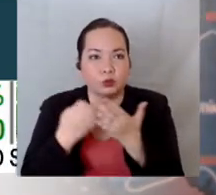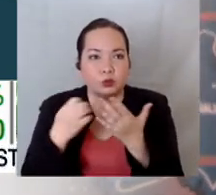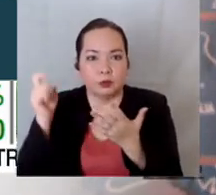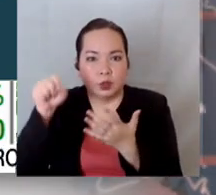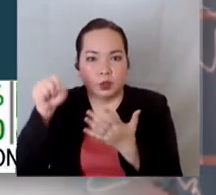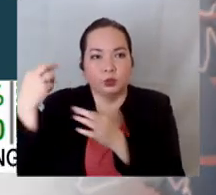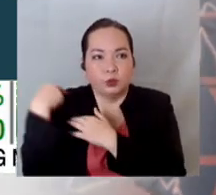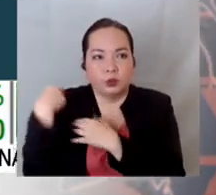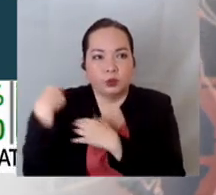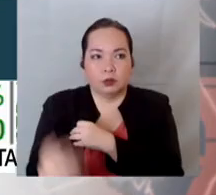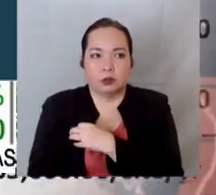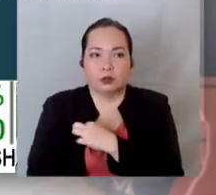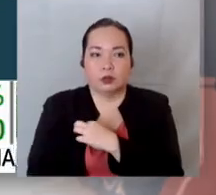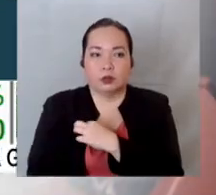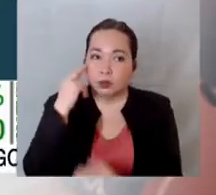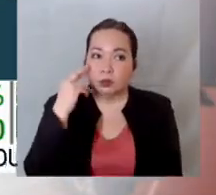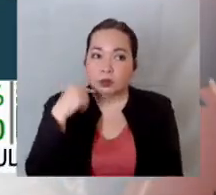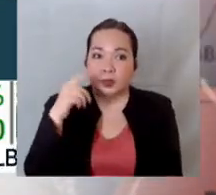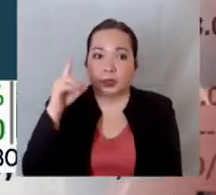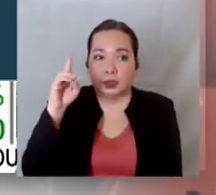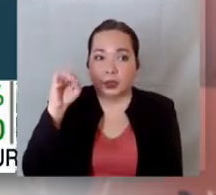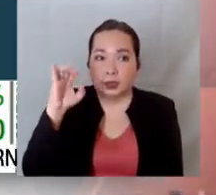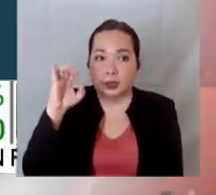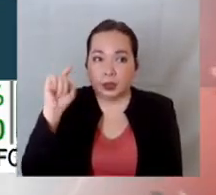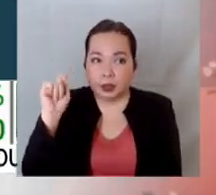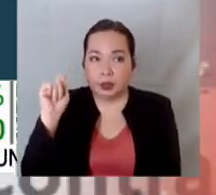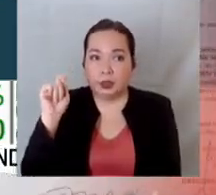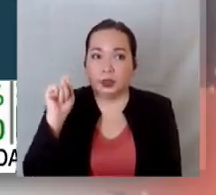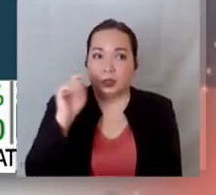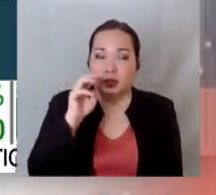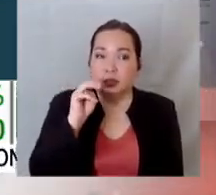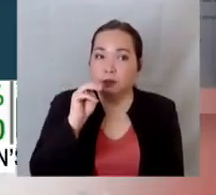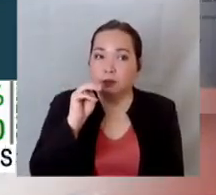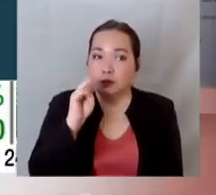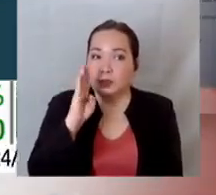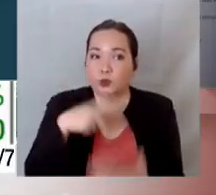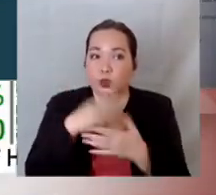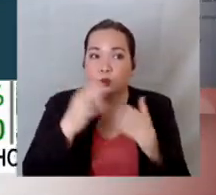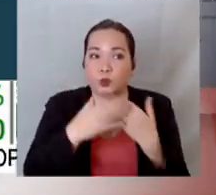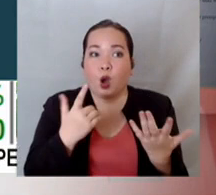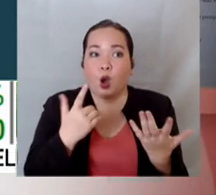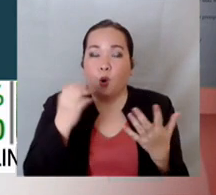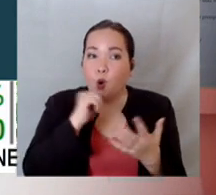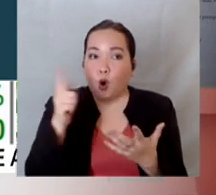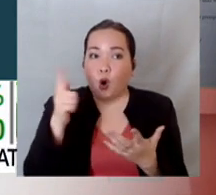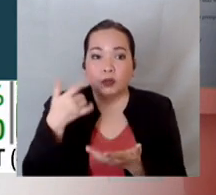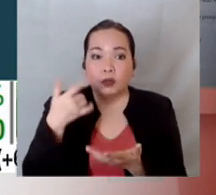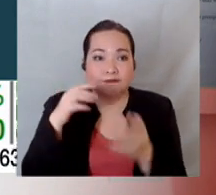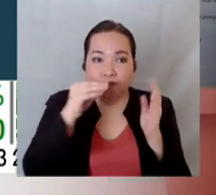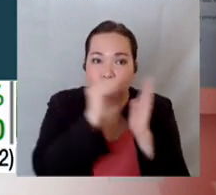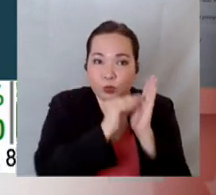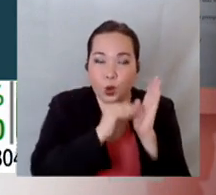Rio notes that compared to the DICT-UNDP project, all awards were overpriced almost 5 times, an allegation dismissed by Information